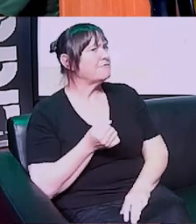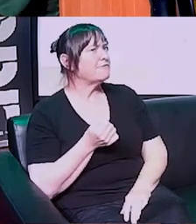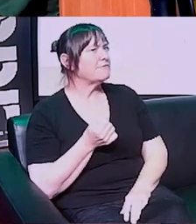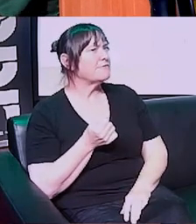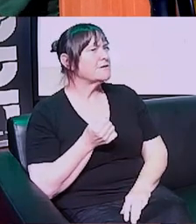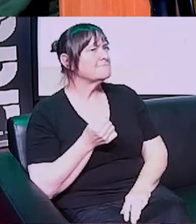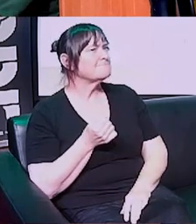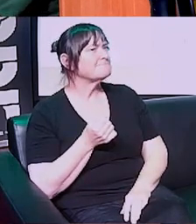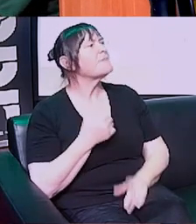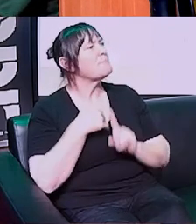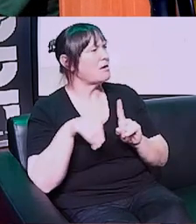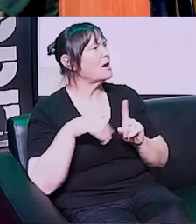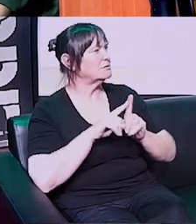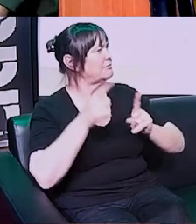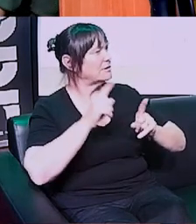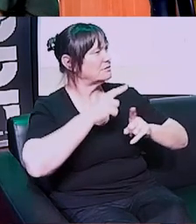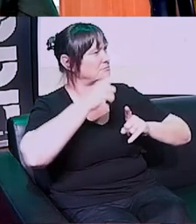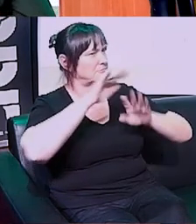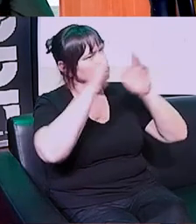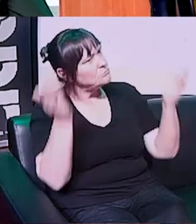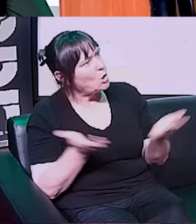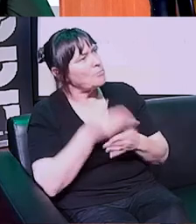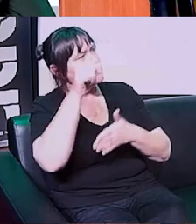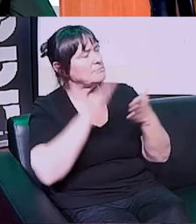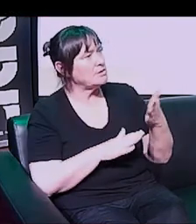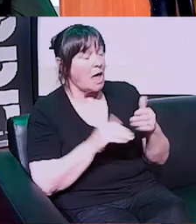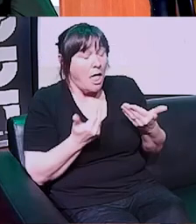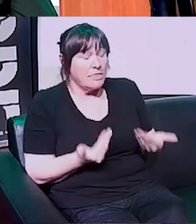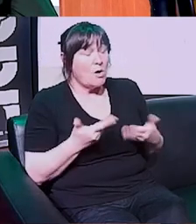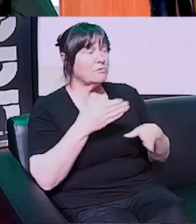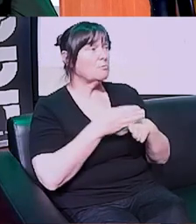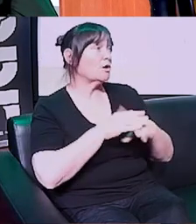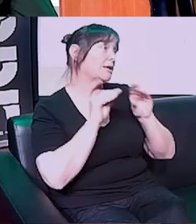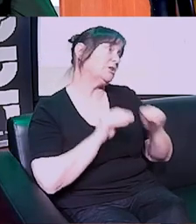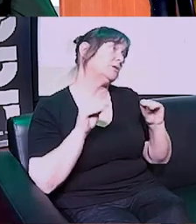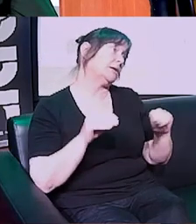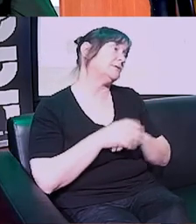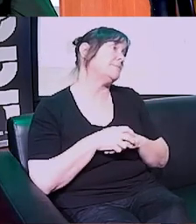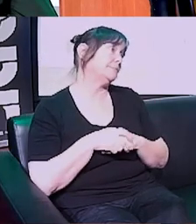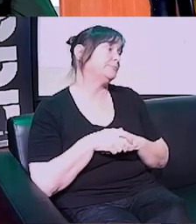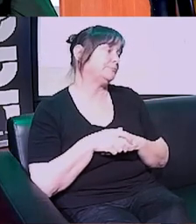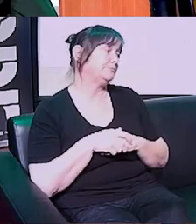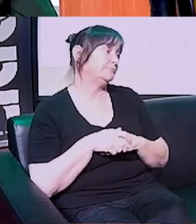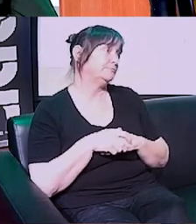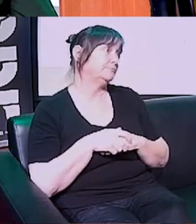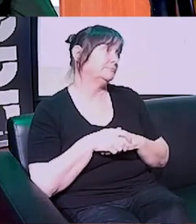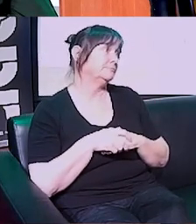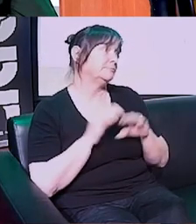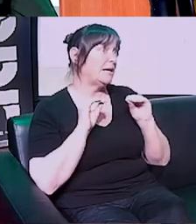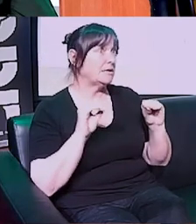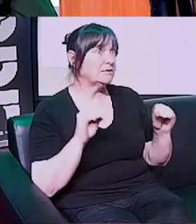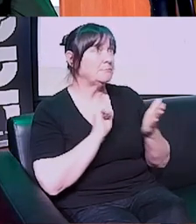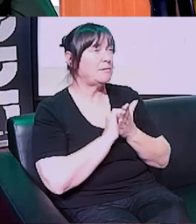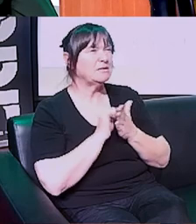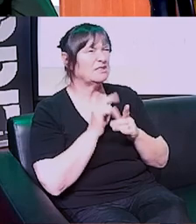So I do have that in my background. But actually, right now I'm working in education. So I do education publishing and